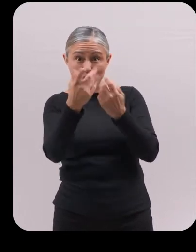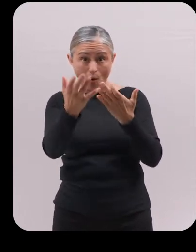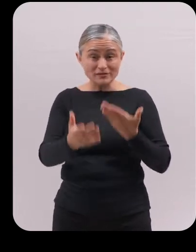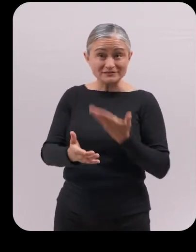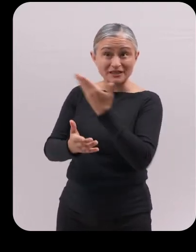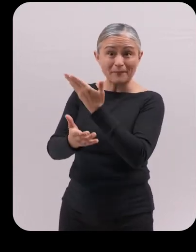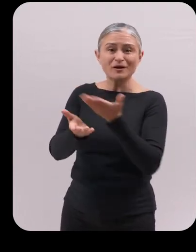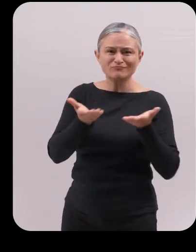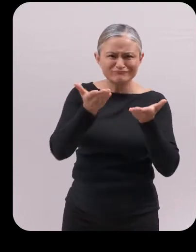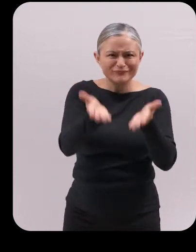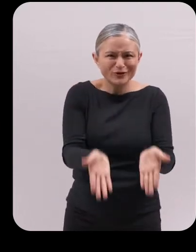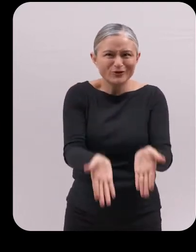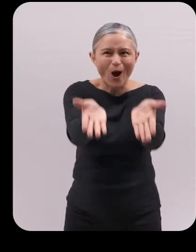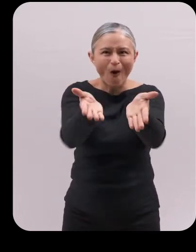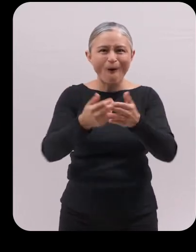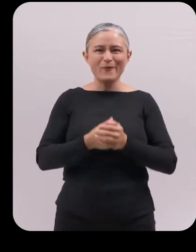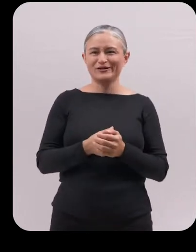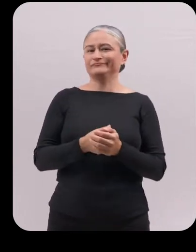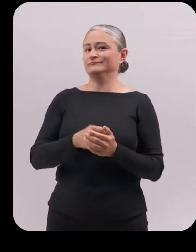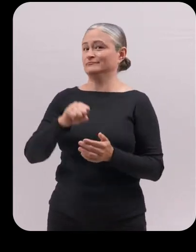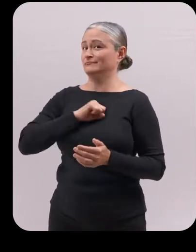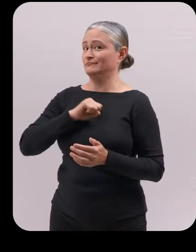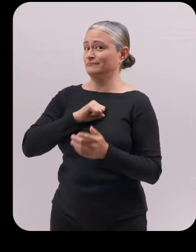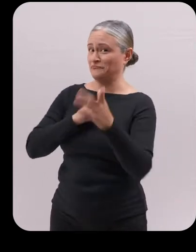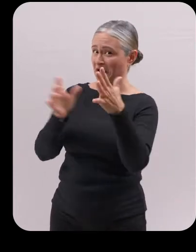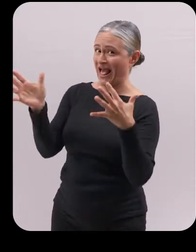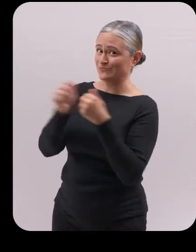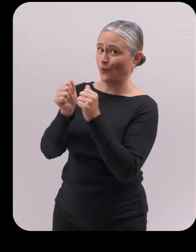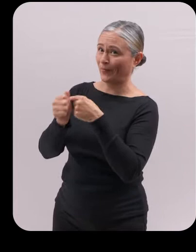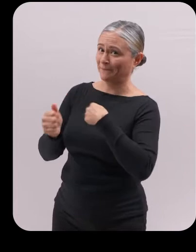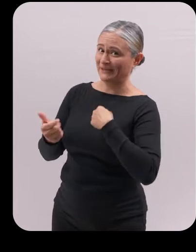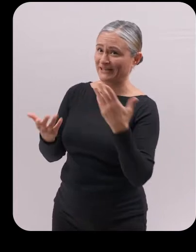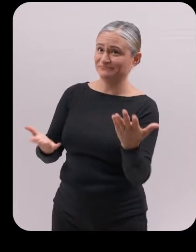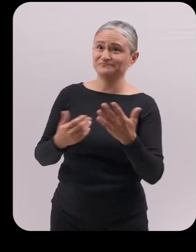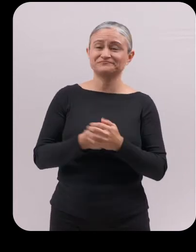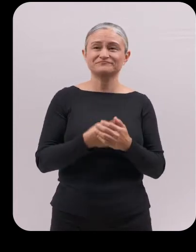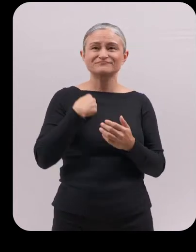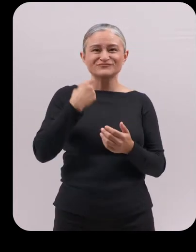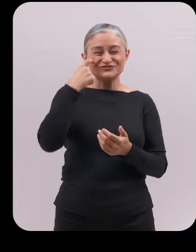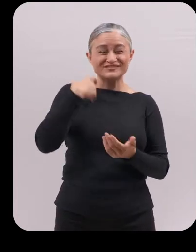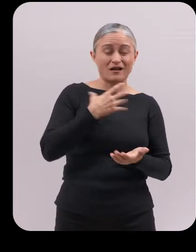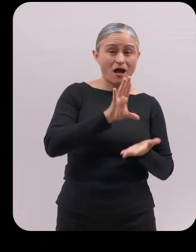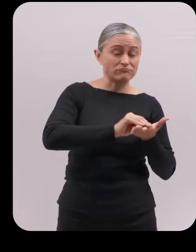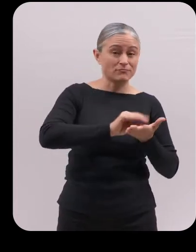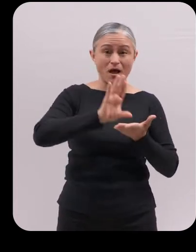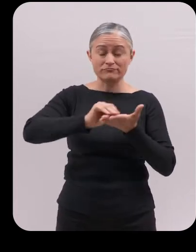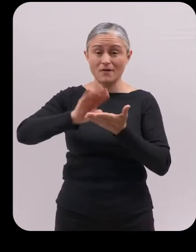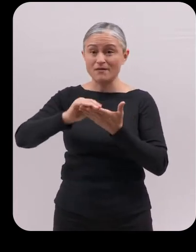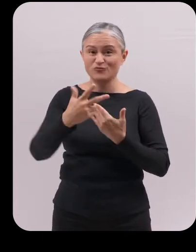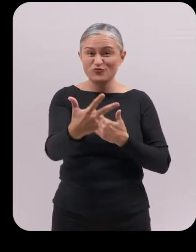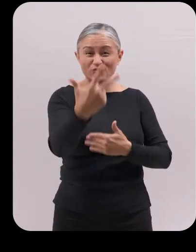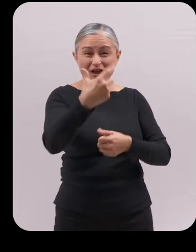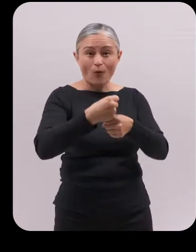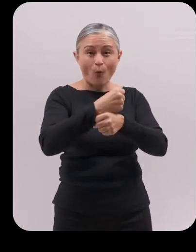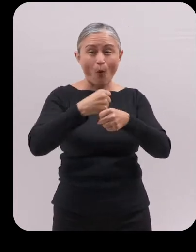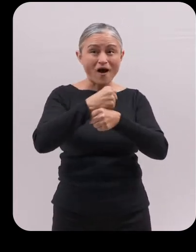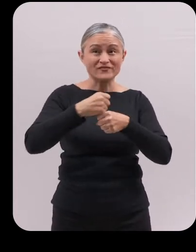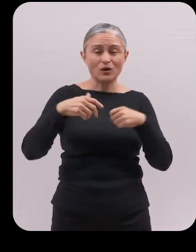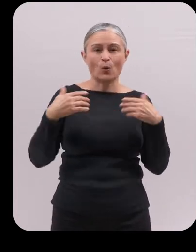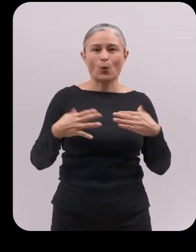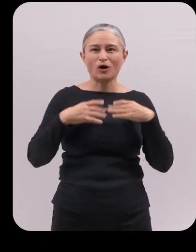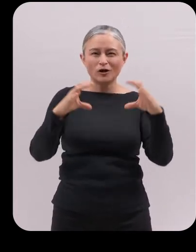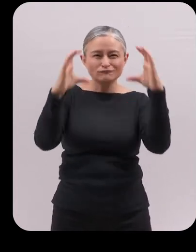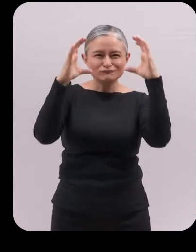great. But you'll have some catching up to do. I just drank 3 cups of nitro cold brew, and I'm ready